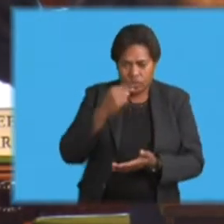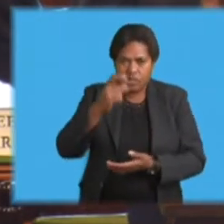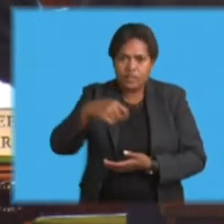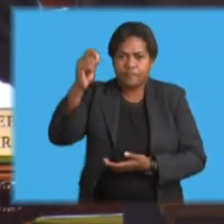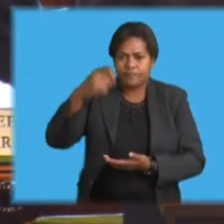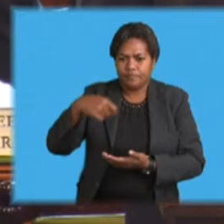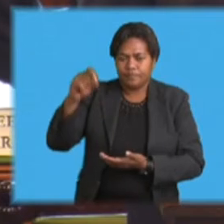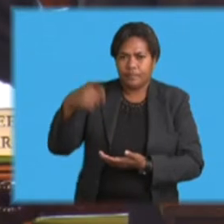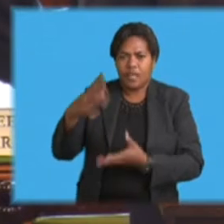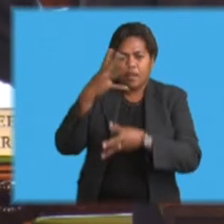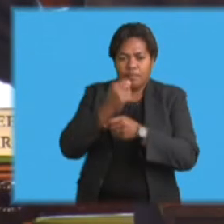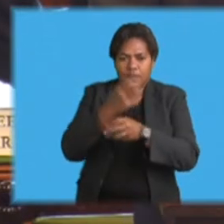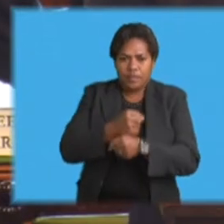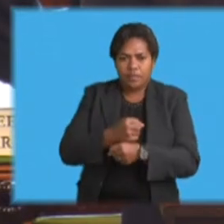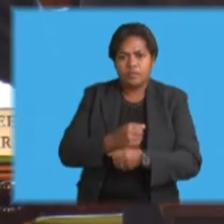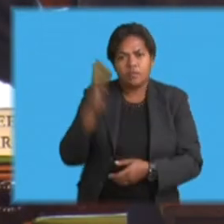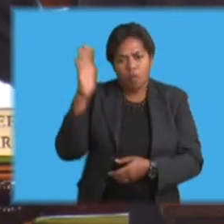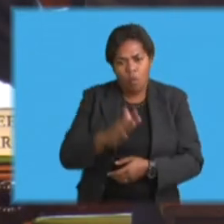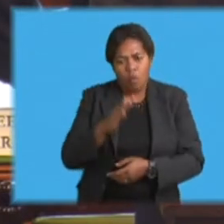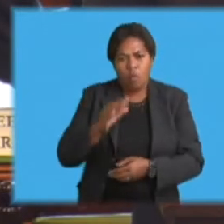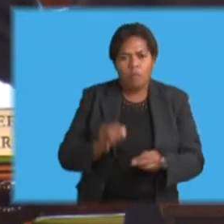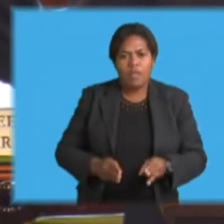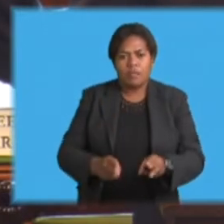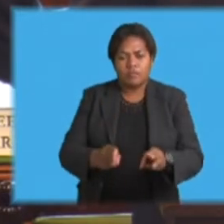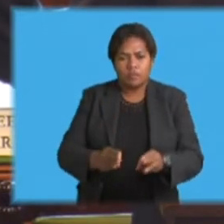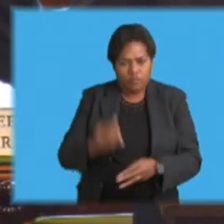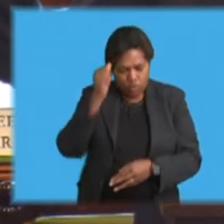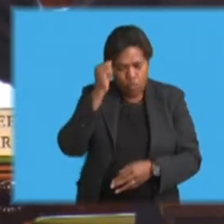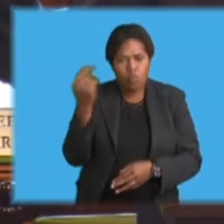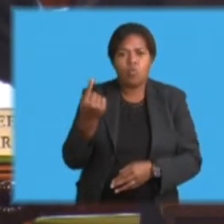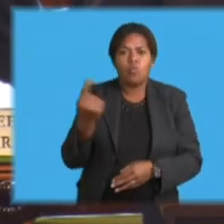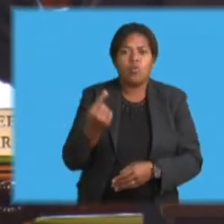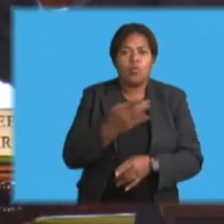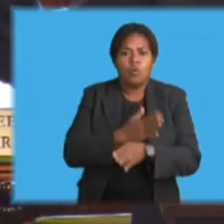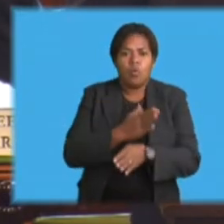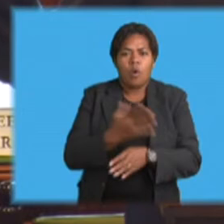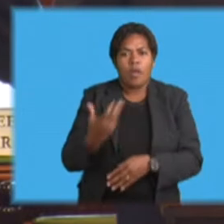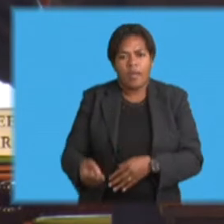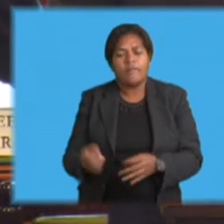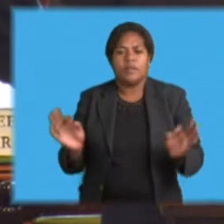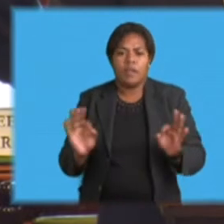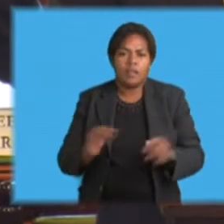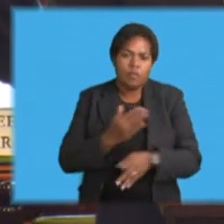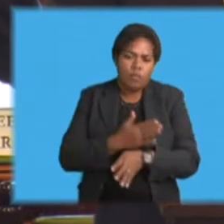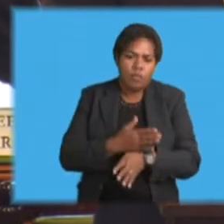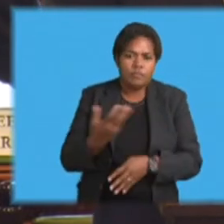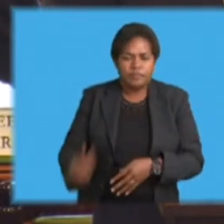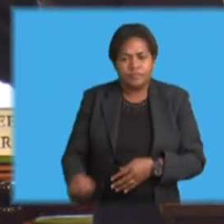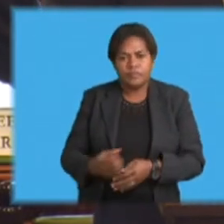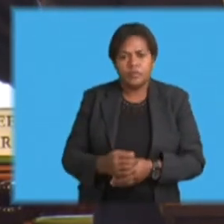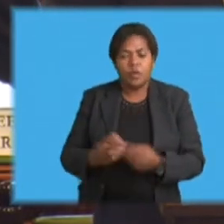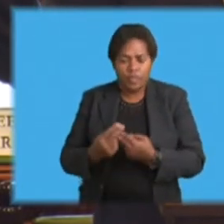update our own NEC database so that we always know who is employed and who is unemployed within the database that we have at the National